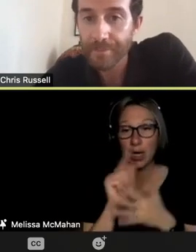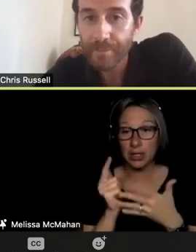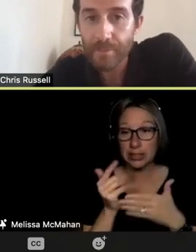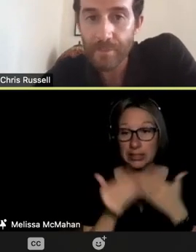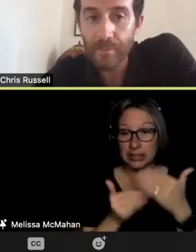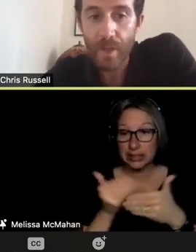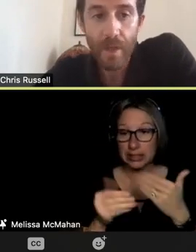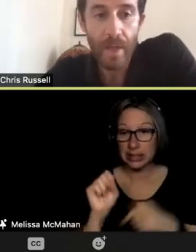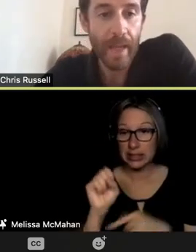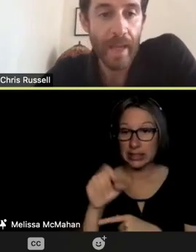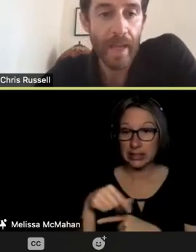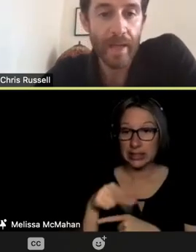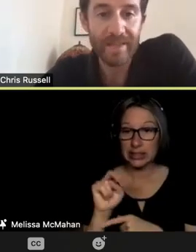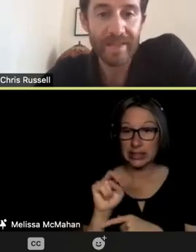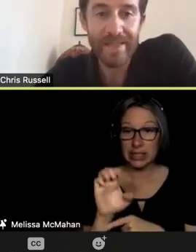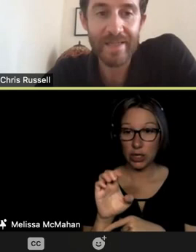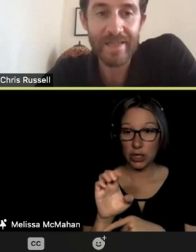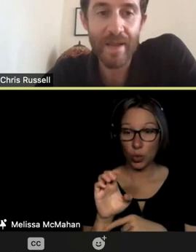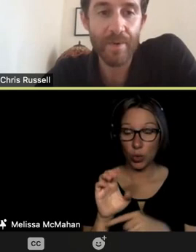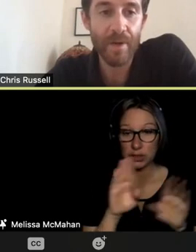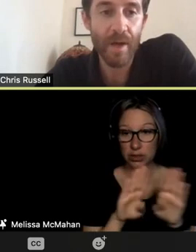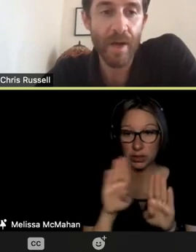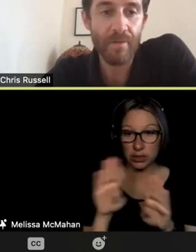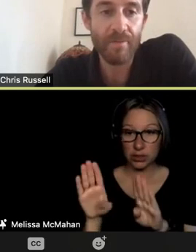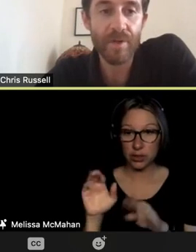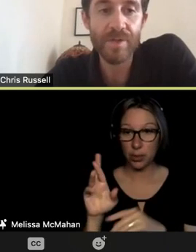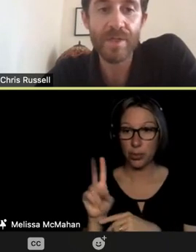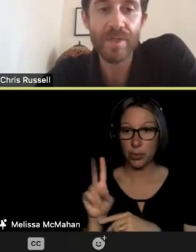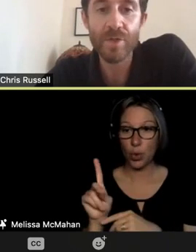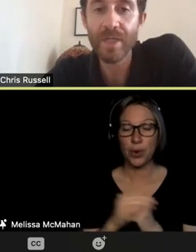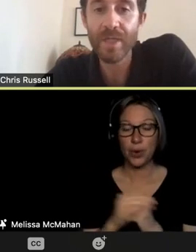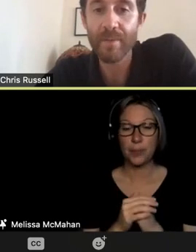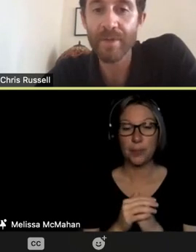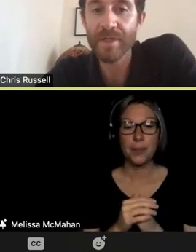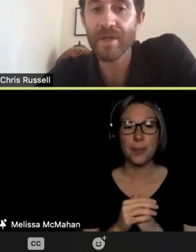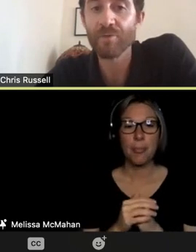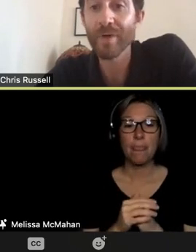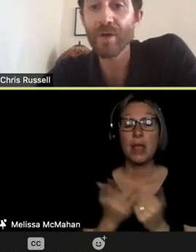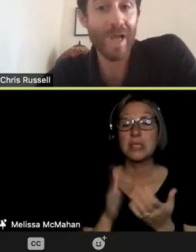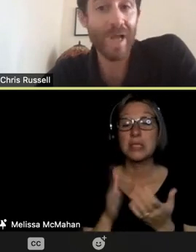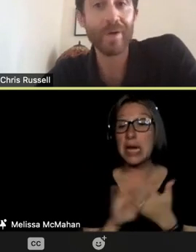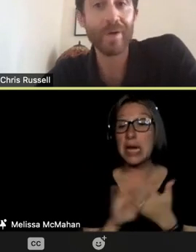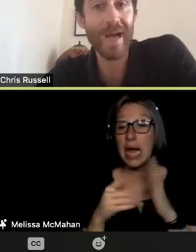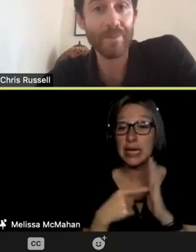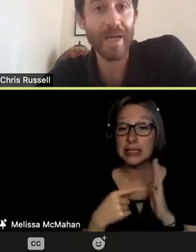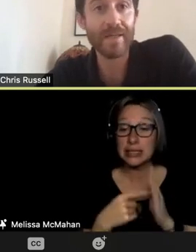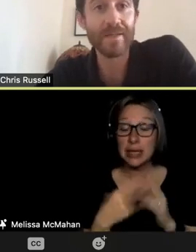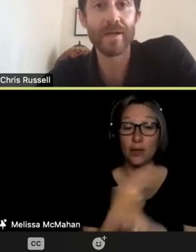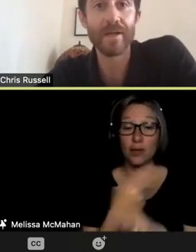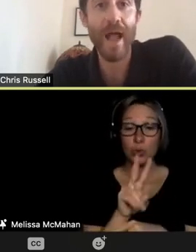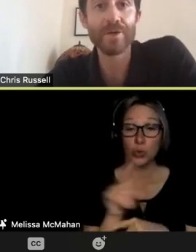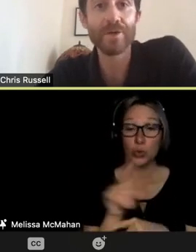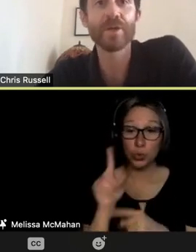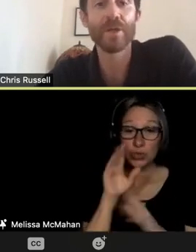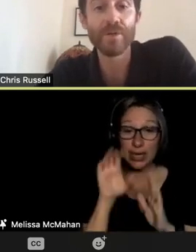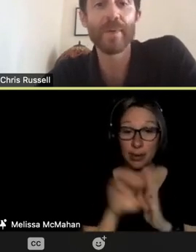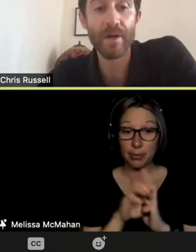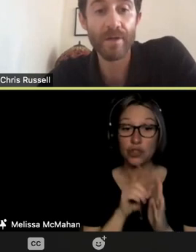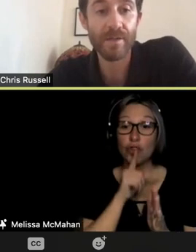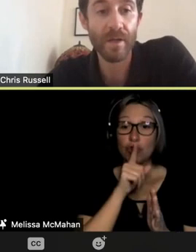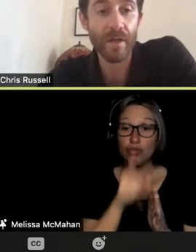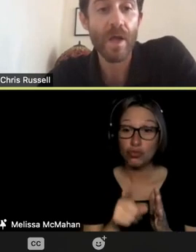son. And it's a nice example of using 2D images of real concrete objects that are